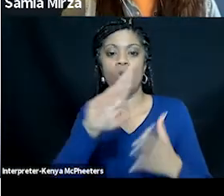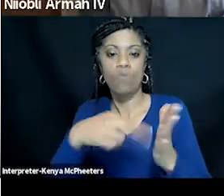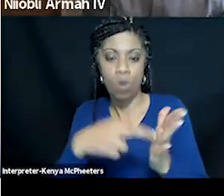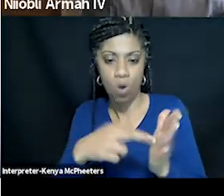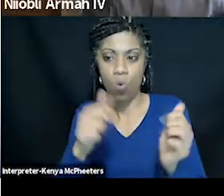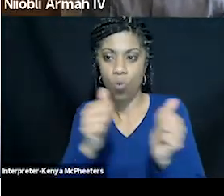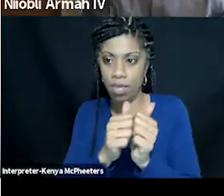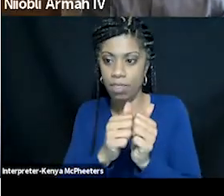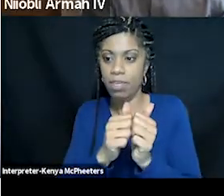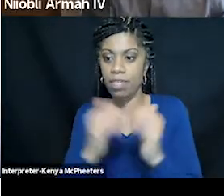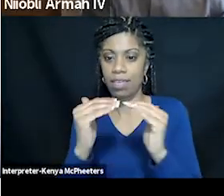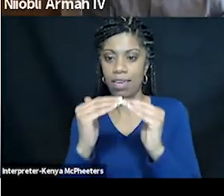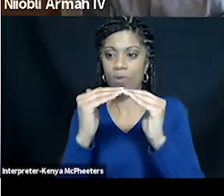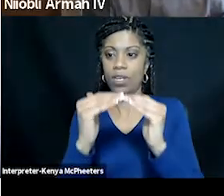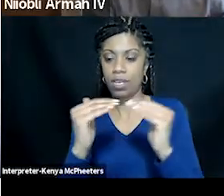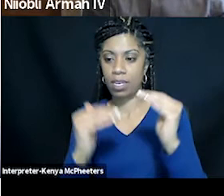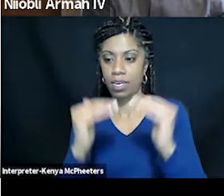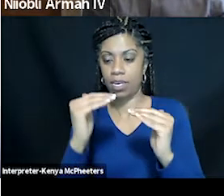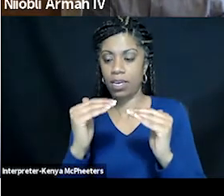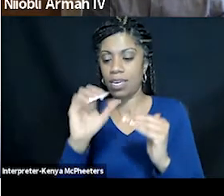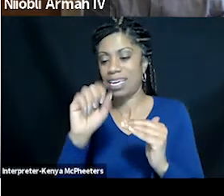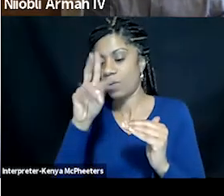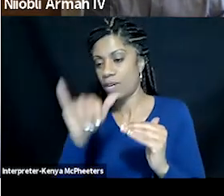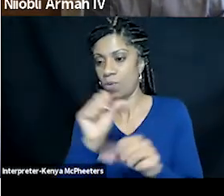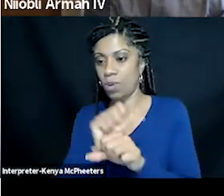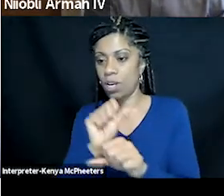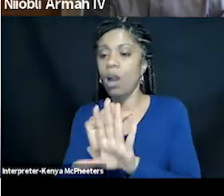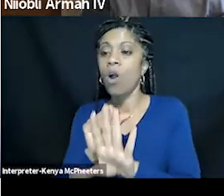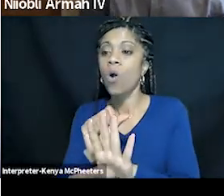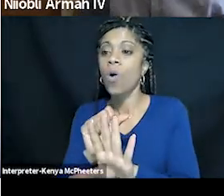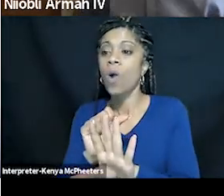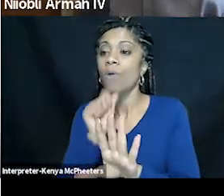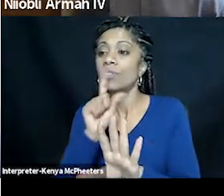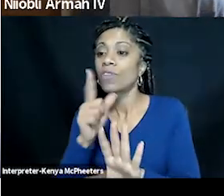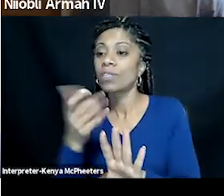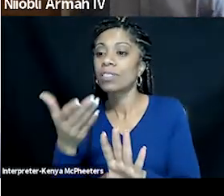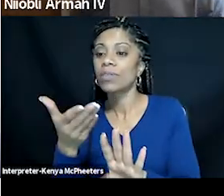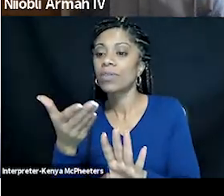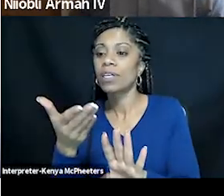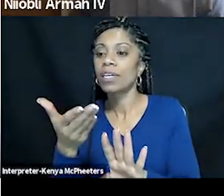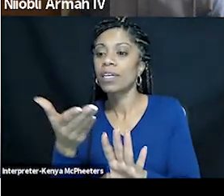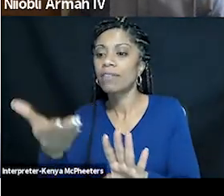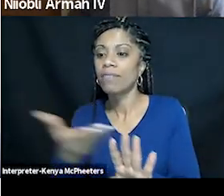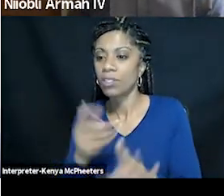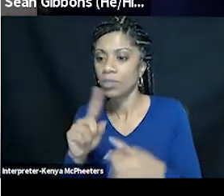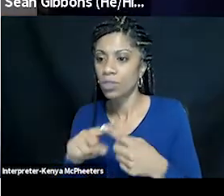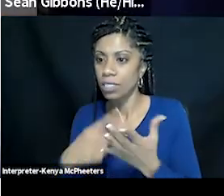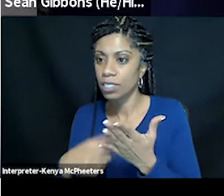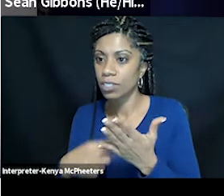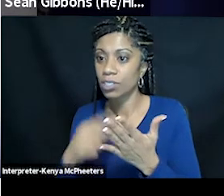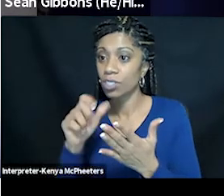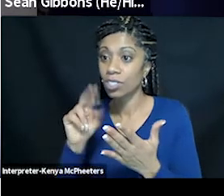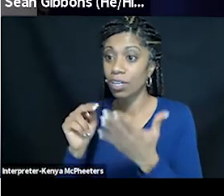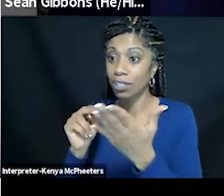So before we move on, Sean, I didn't know if you were trying to get in, but I want to invite you into the discussion. No, why don't you guys